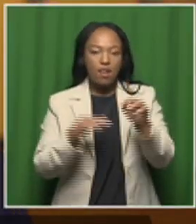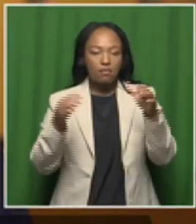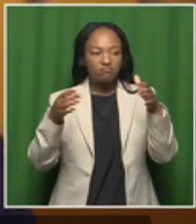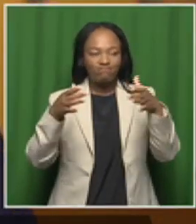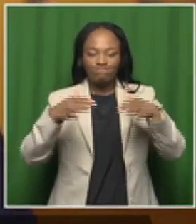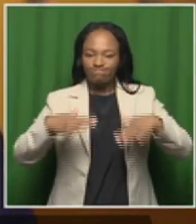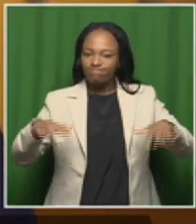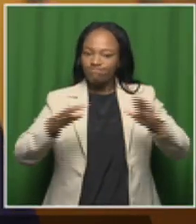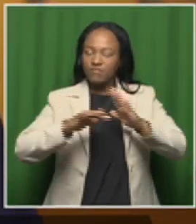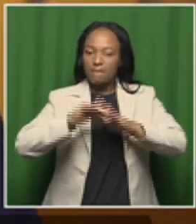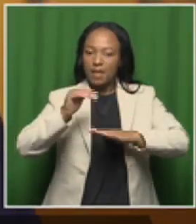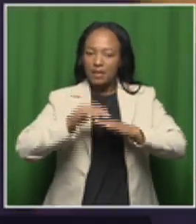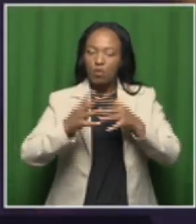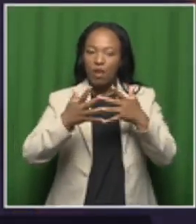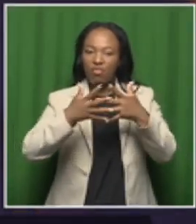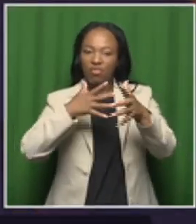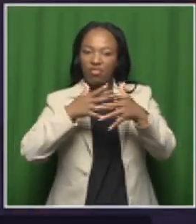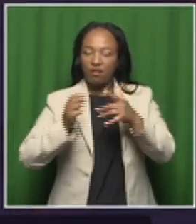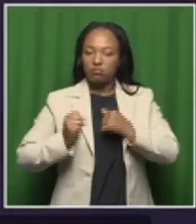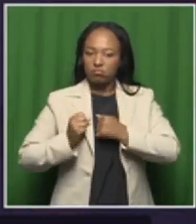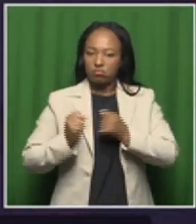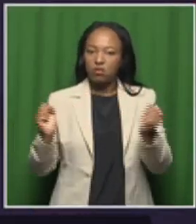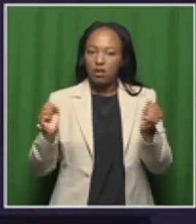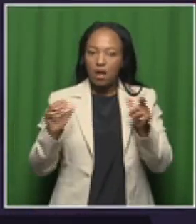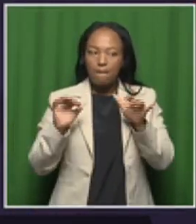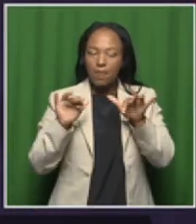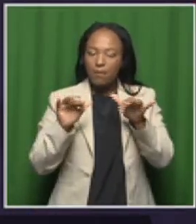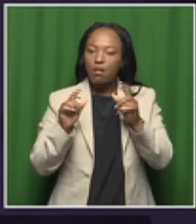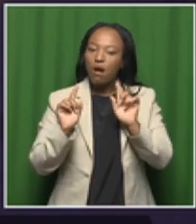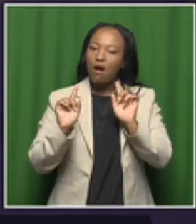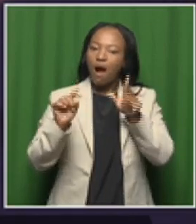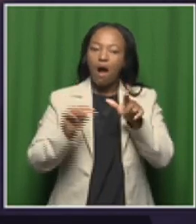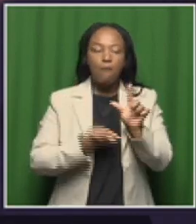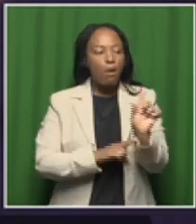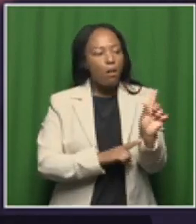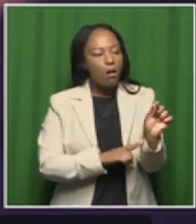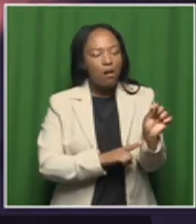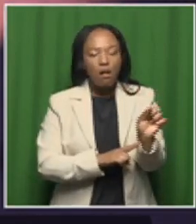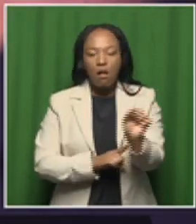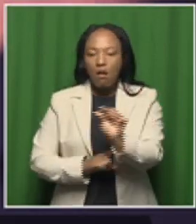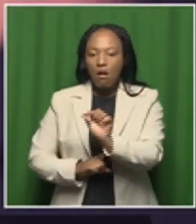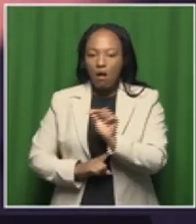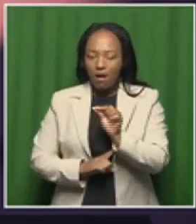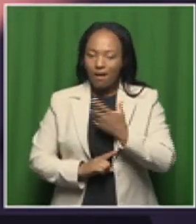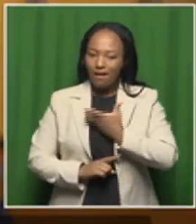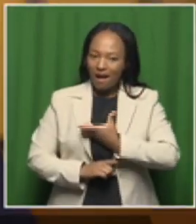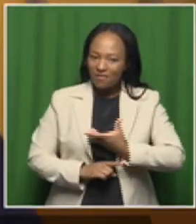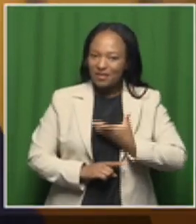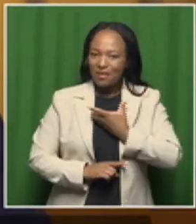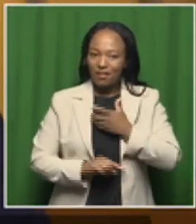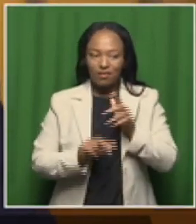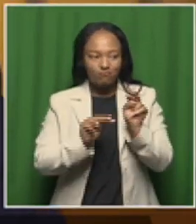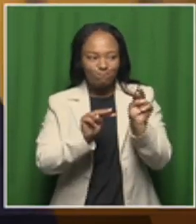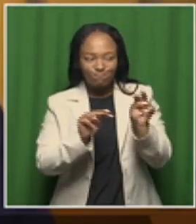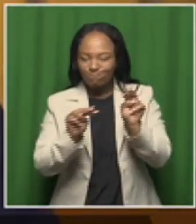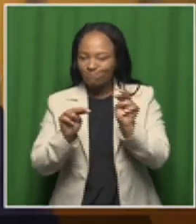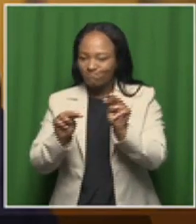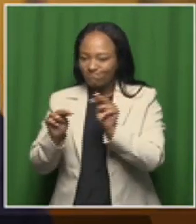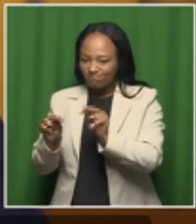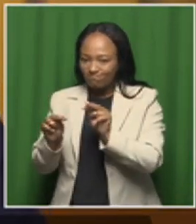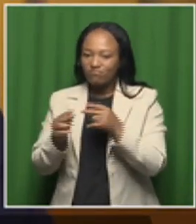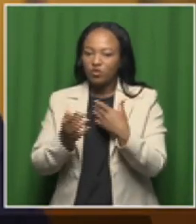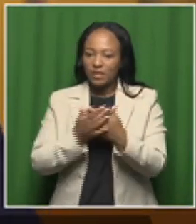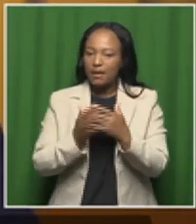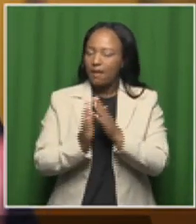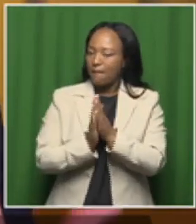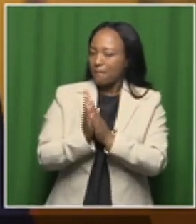was all symbolic for transparency. And they wanted to have the public to come, roam around, feel comfortable, seeing beautiful artifacts from the home country to inspire